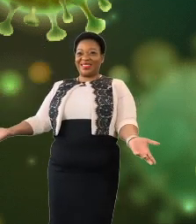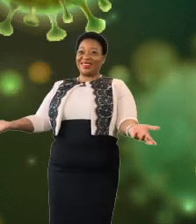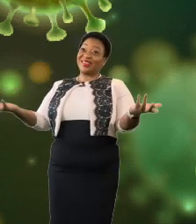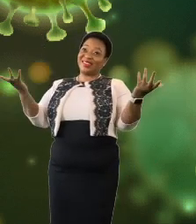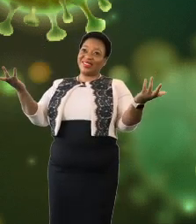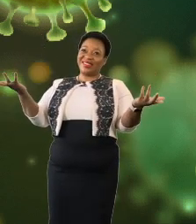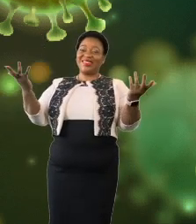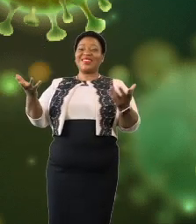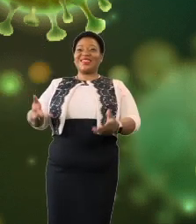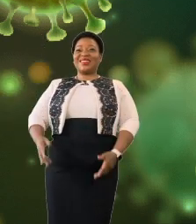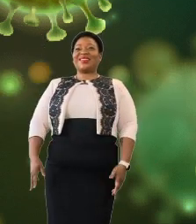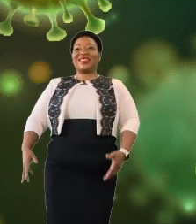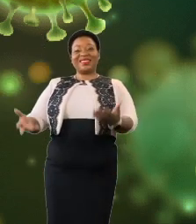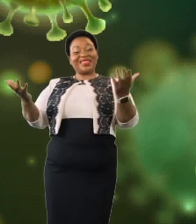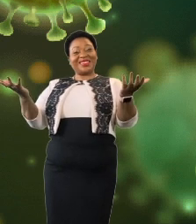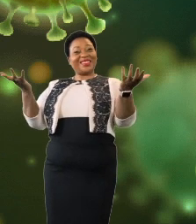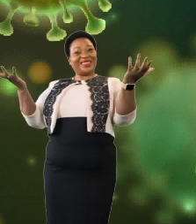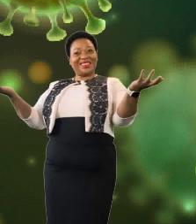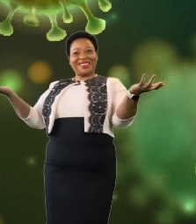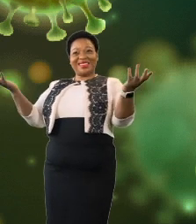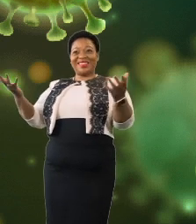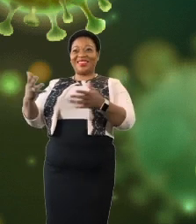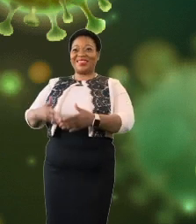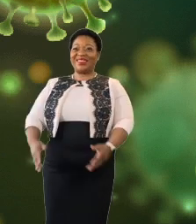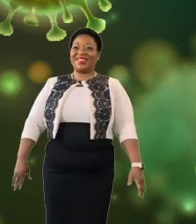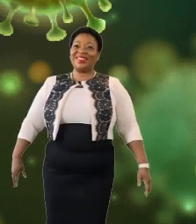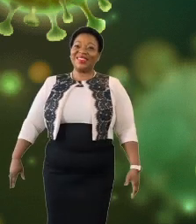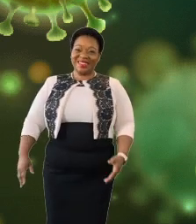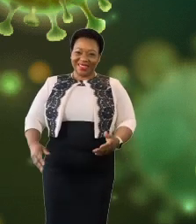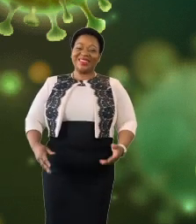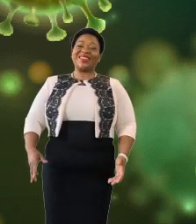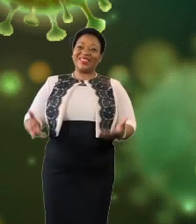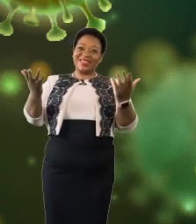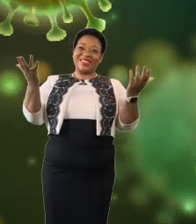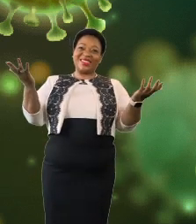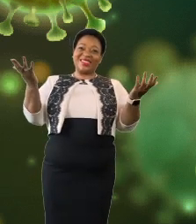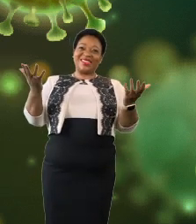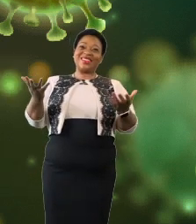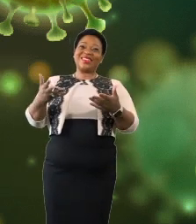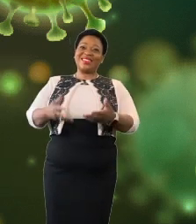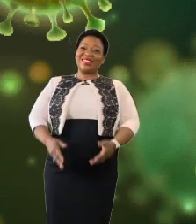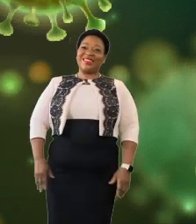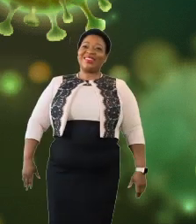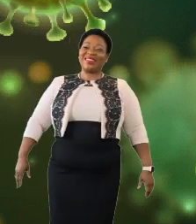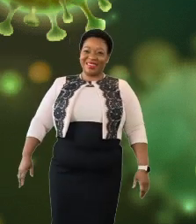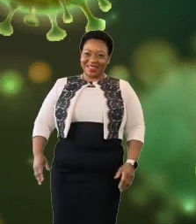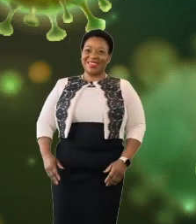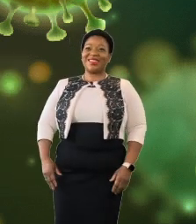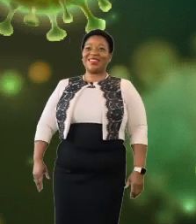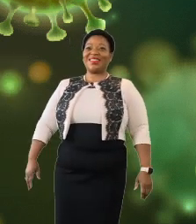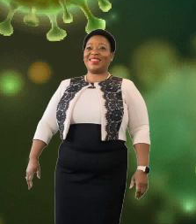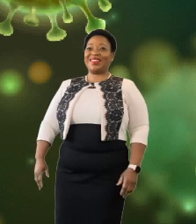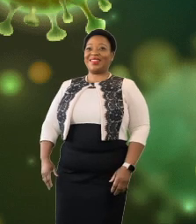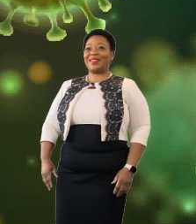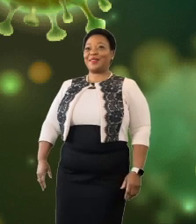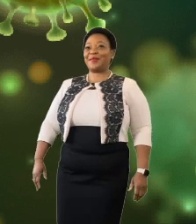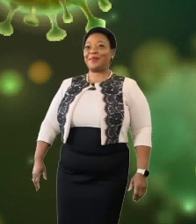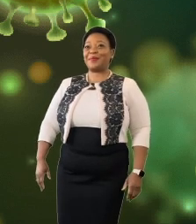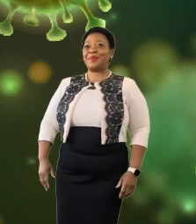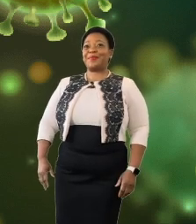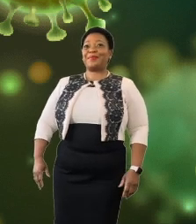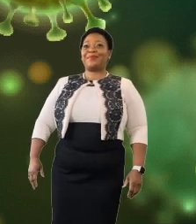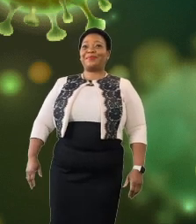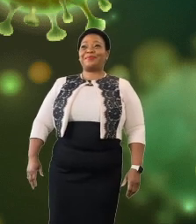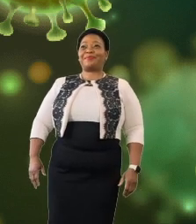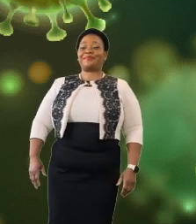here, that would be our first port of call, to go to her, not just to go to her with complaints or with problems, but for